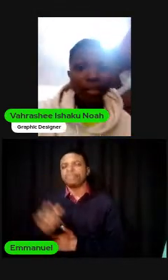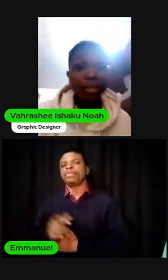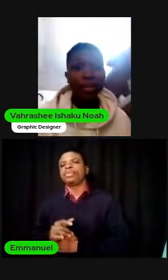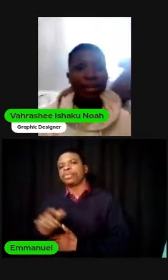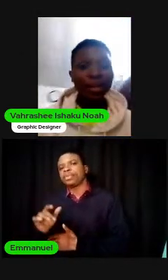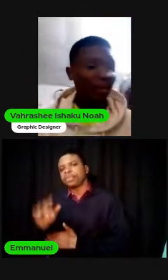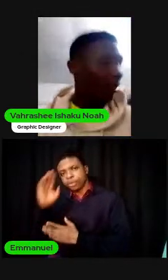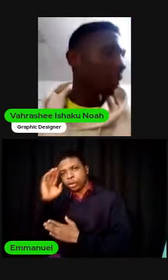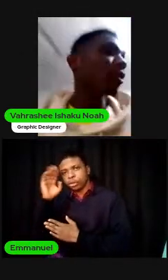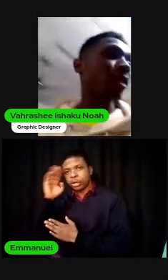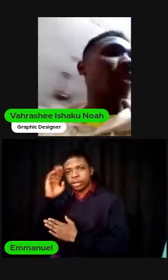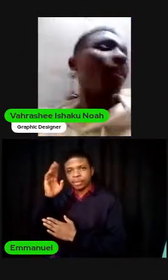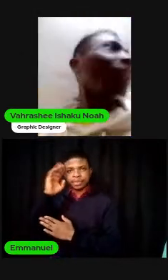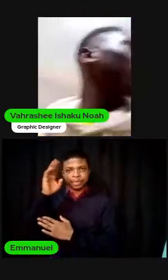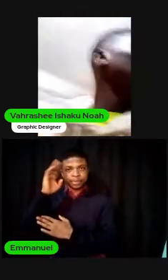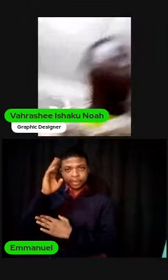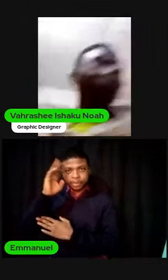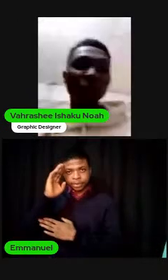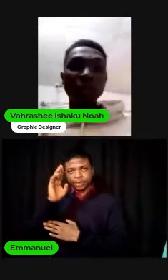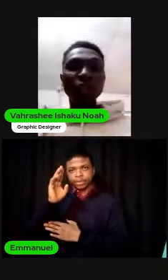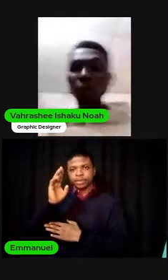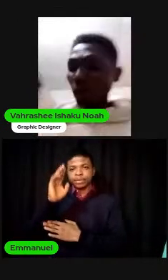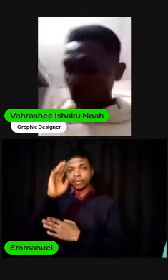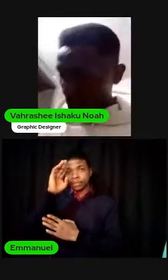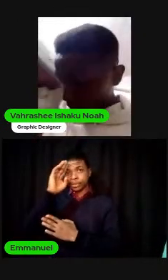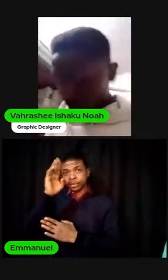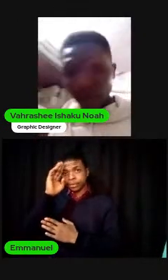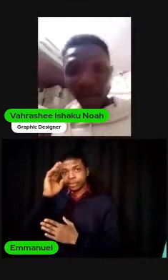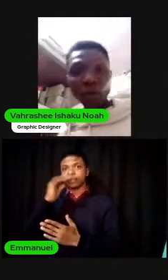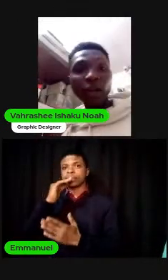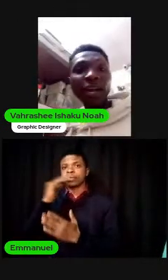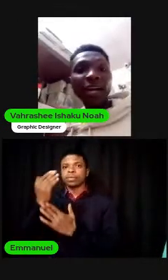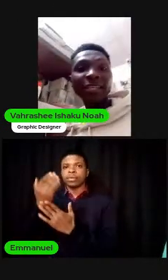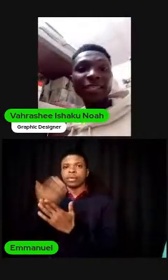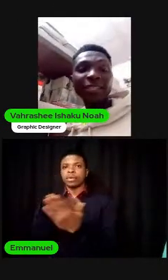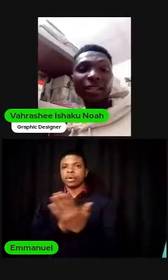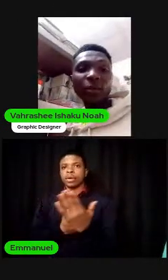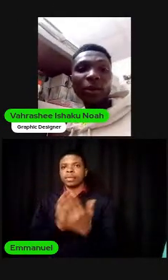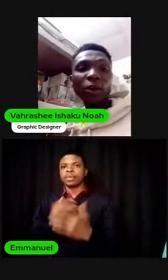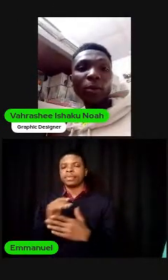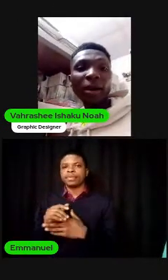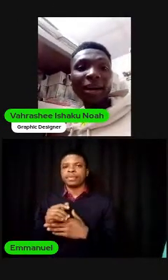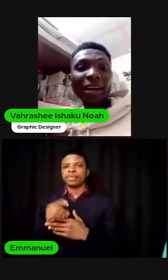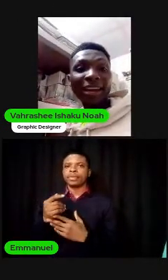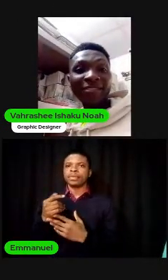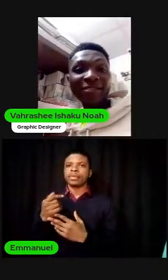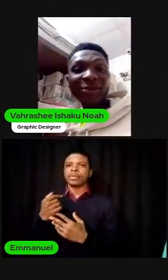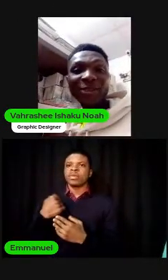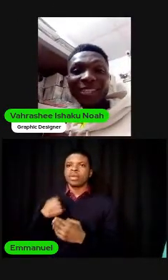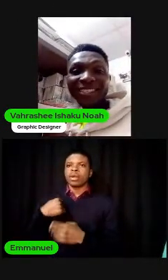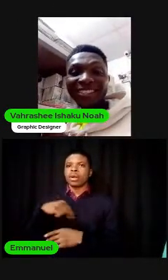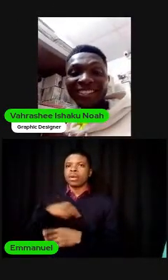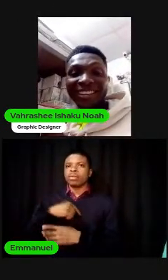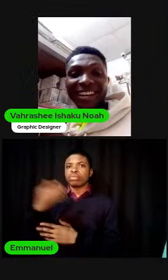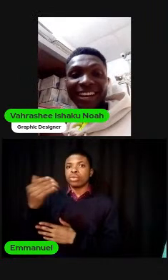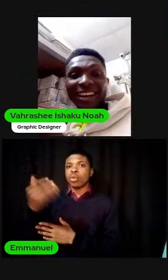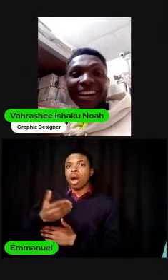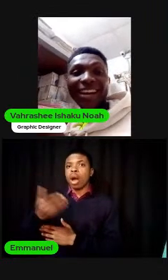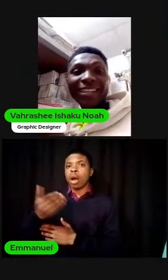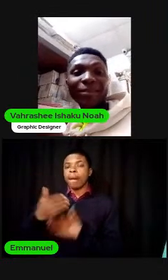Yeah. Okay, thank you. So, welcome back to class. Welcome back,